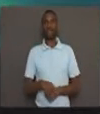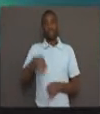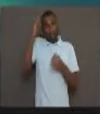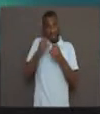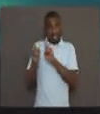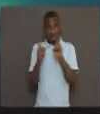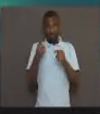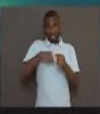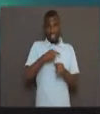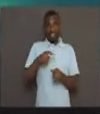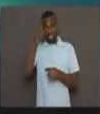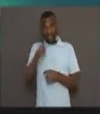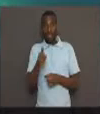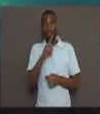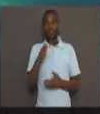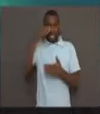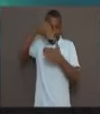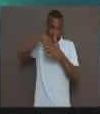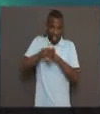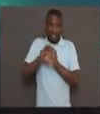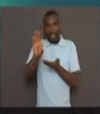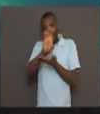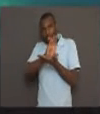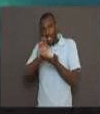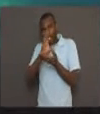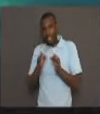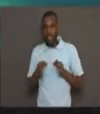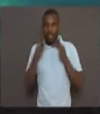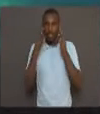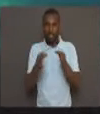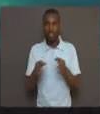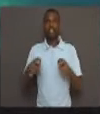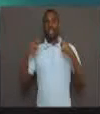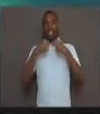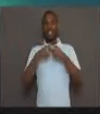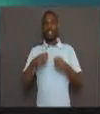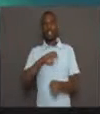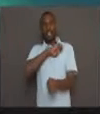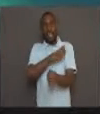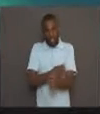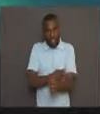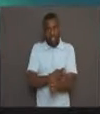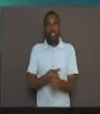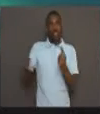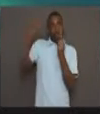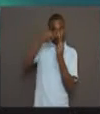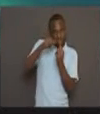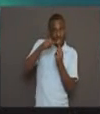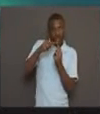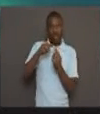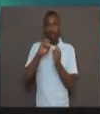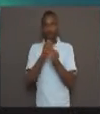Lastly, we need an external circuit to transmit the electrical energy to